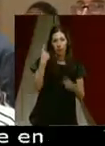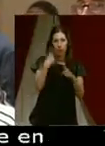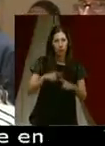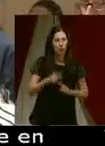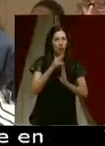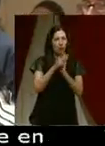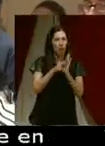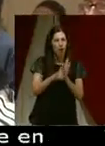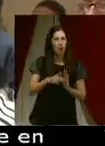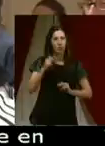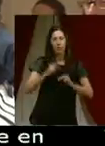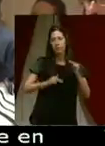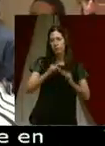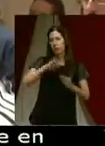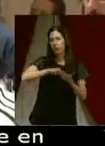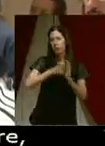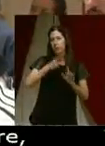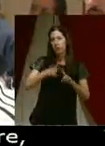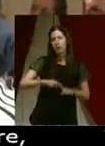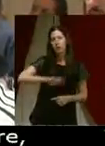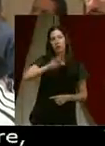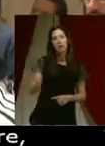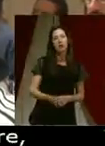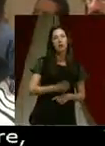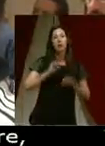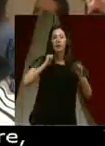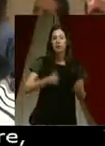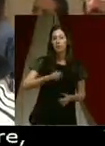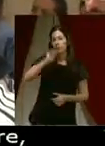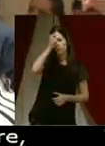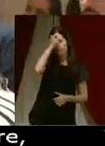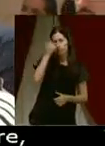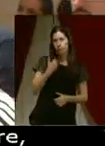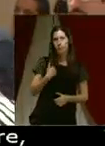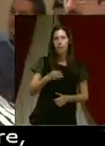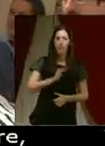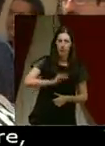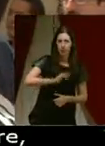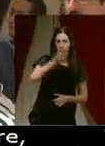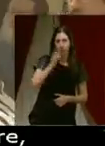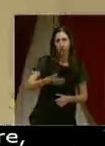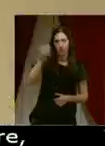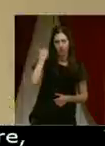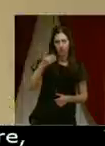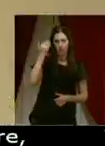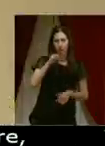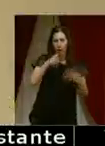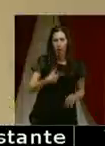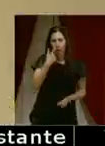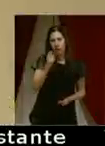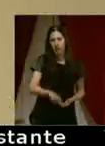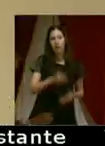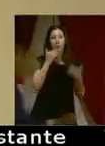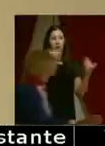So in terms of physical design, hardware design, architecture, we are departing from some old-fashioned